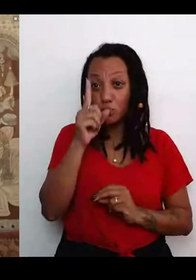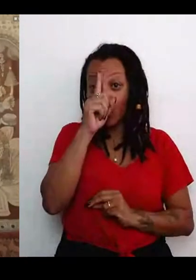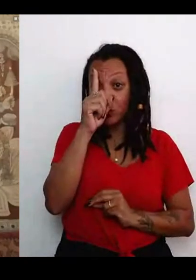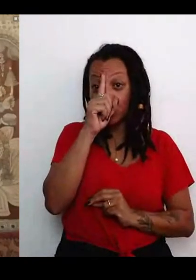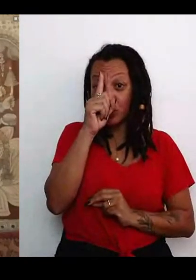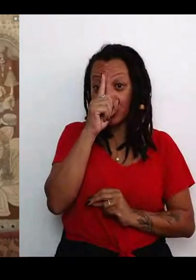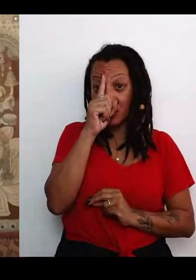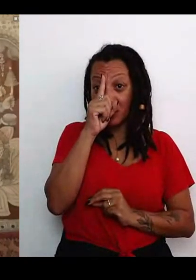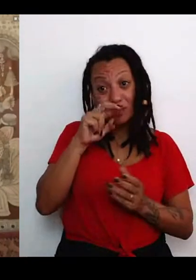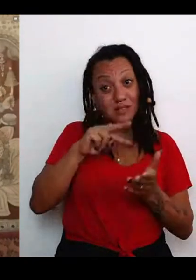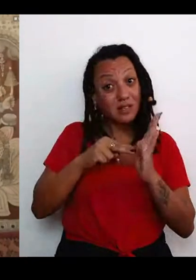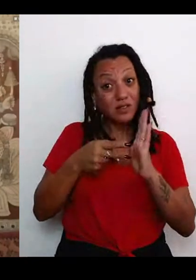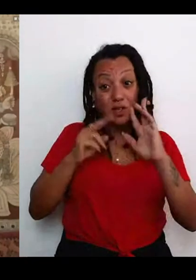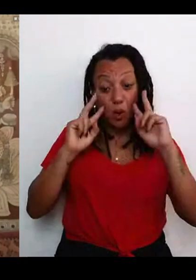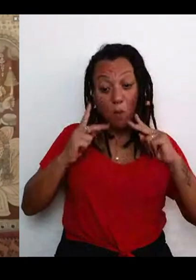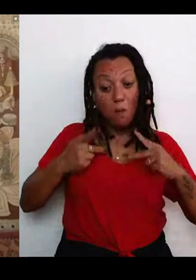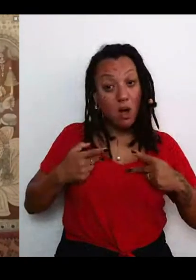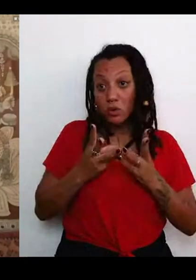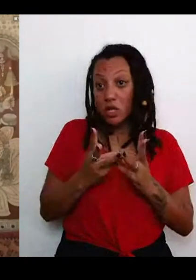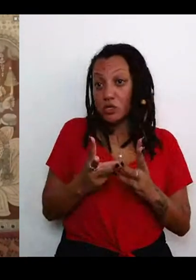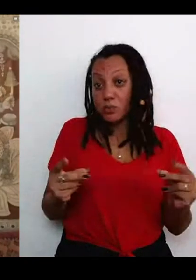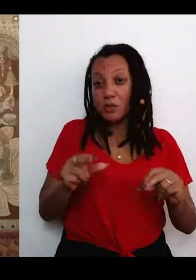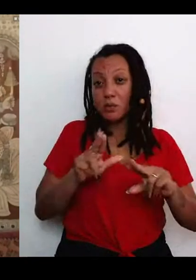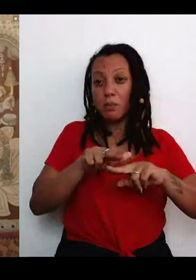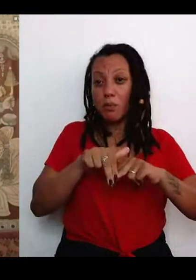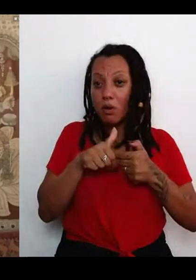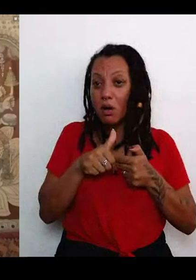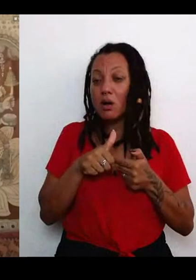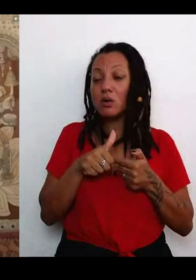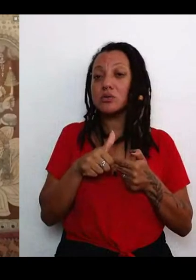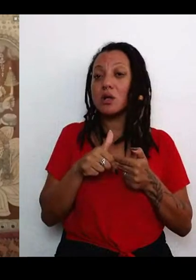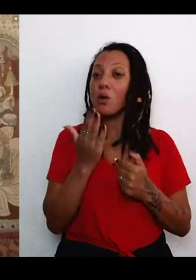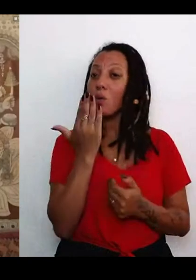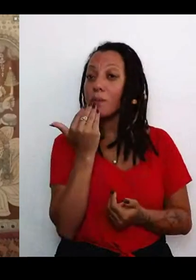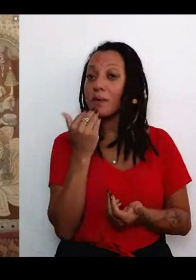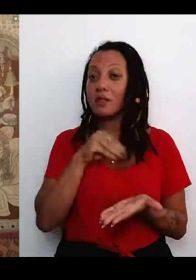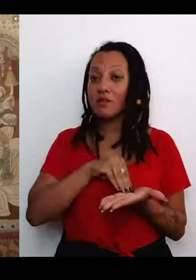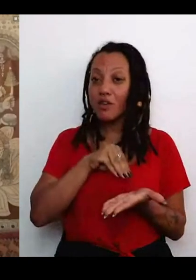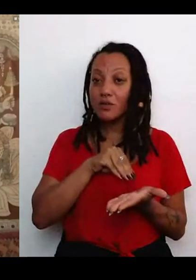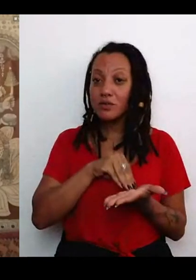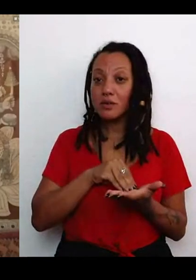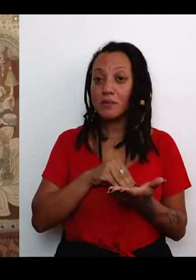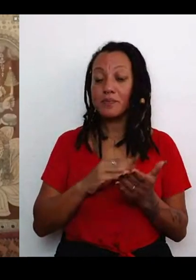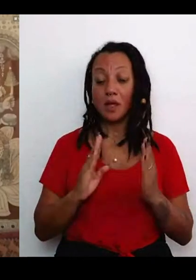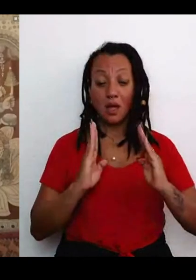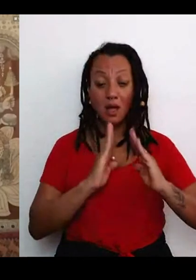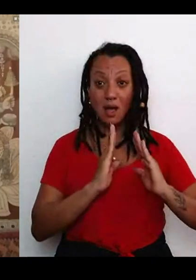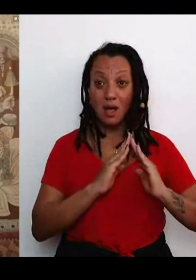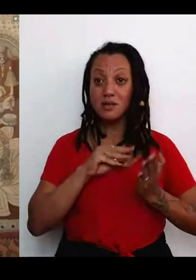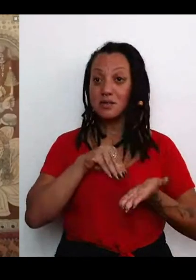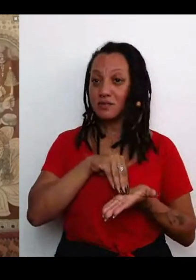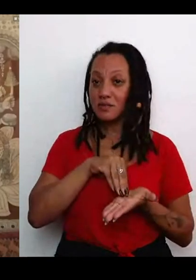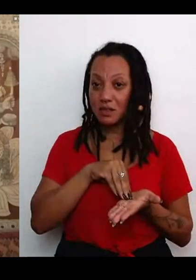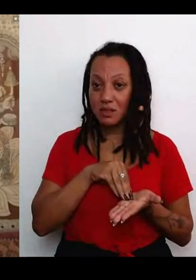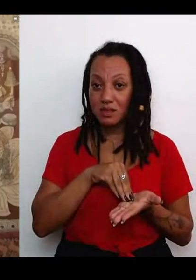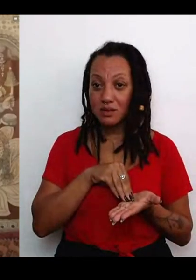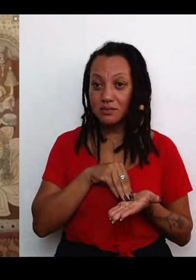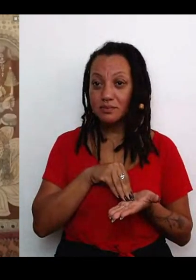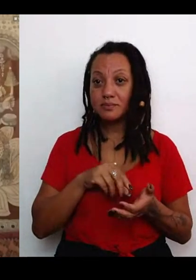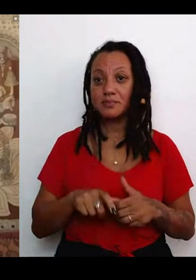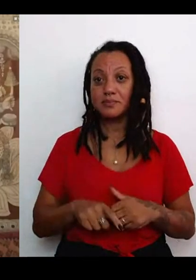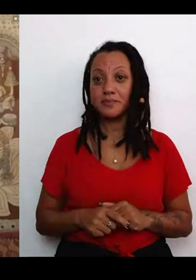housing um I mean every time I see people marching across the border to the United States